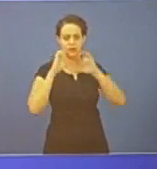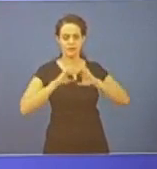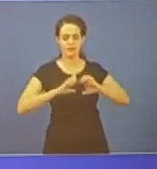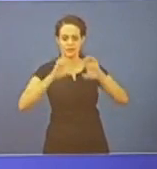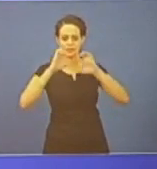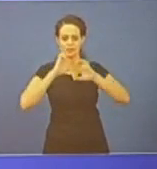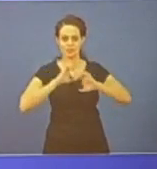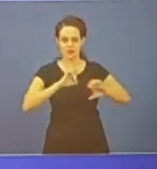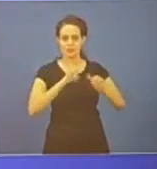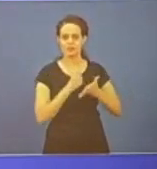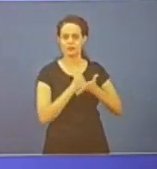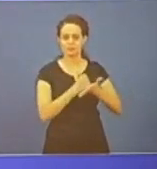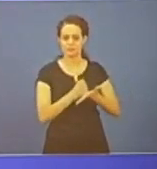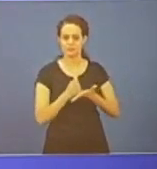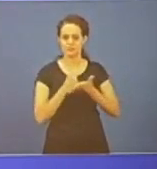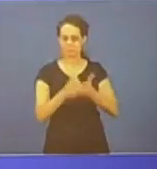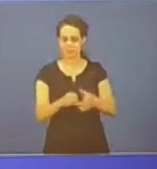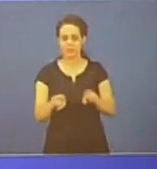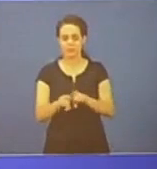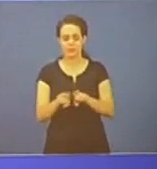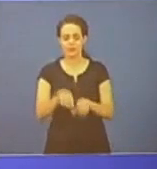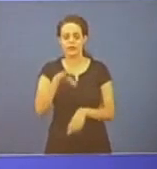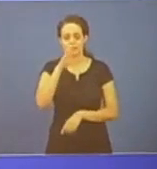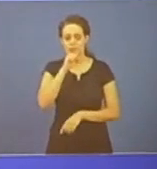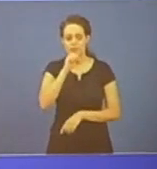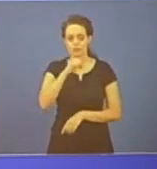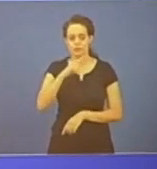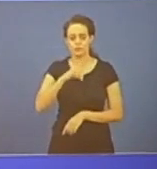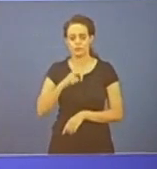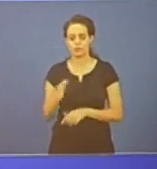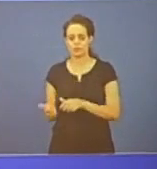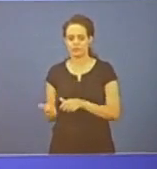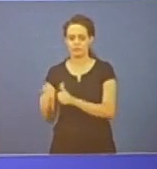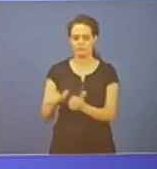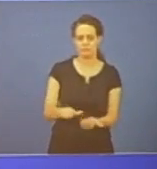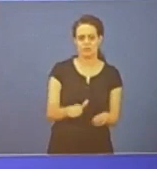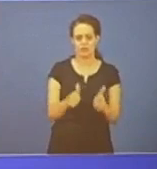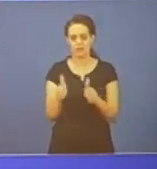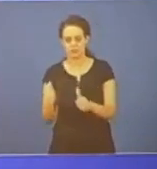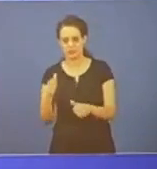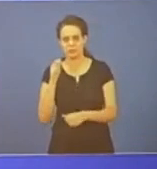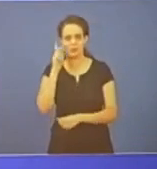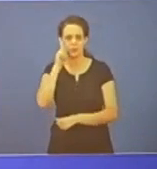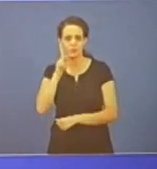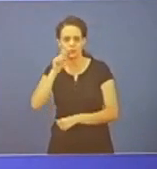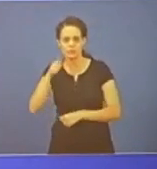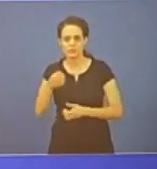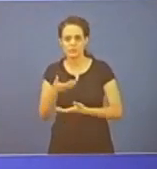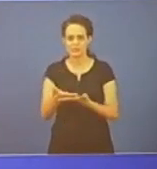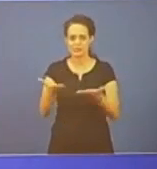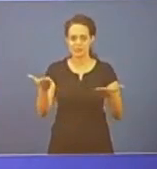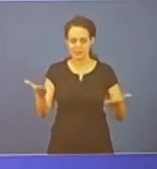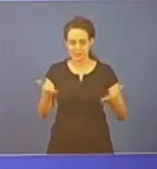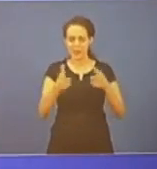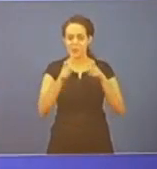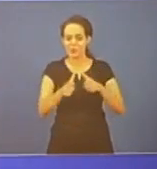good deeds. People are being assisted. And last Saturday, we had a baptism and a supper with the